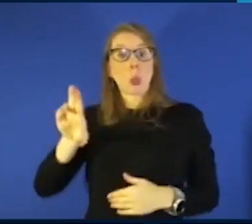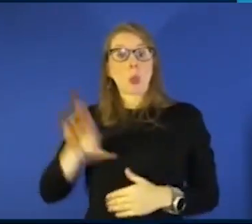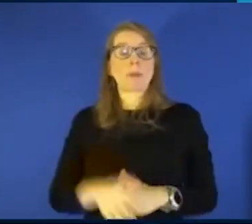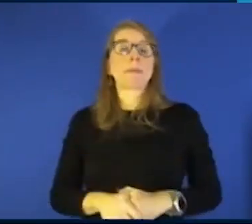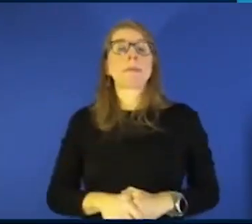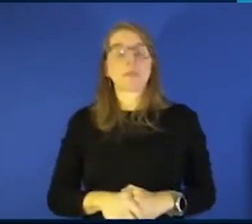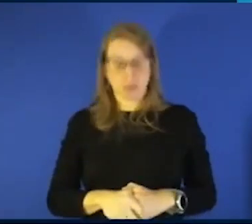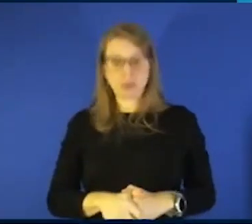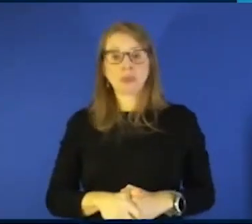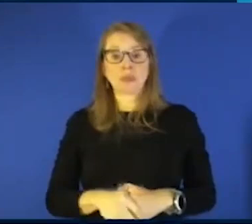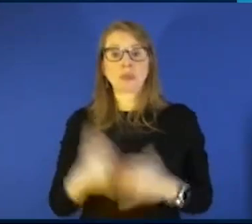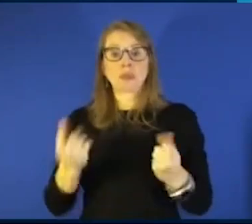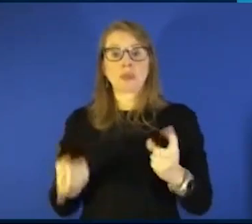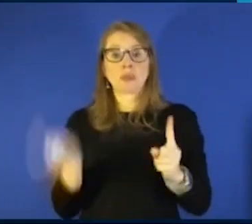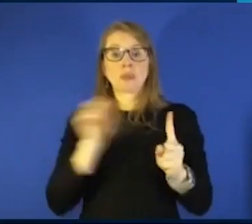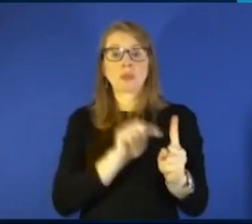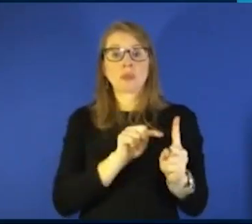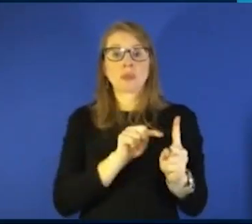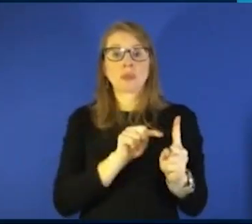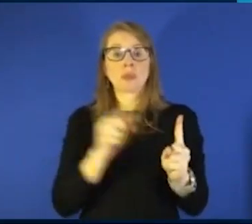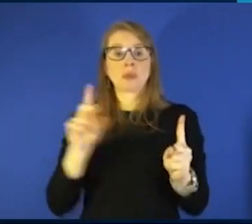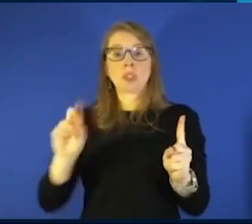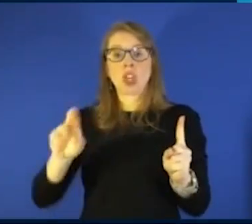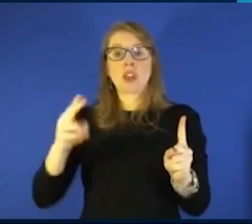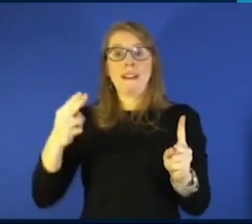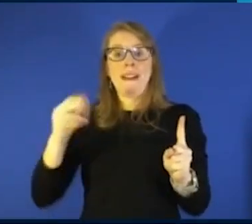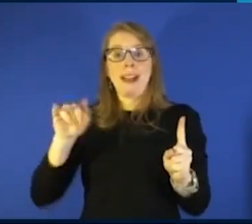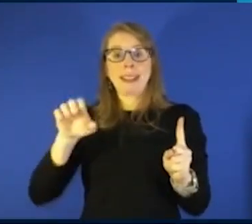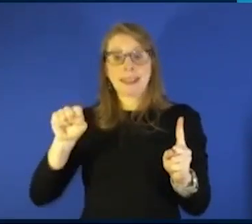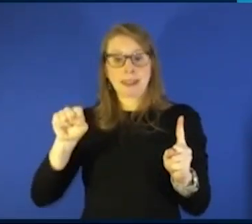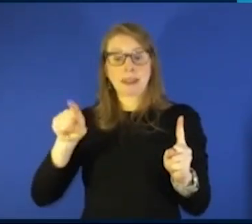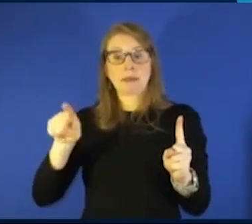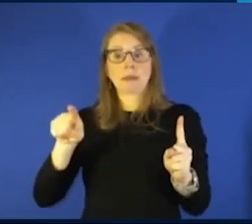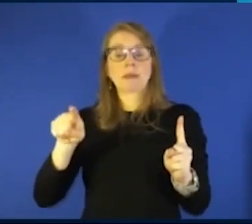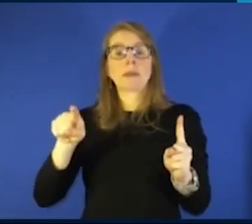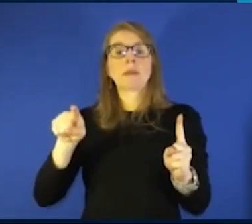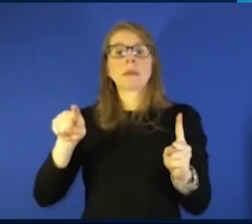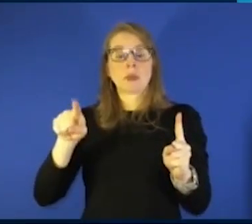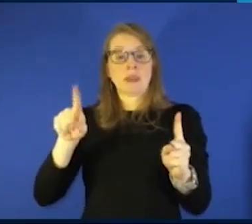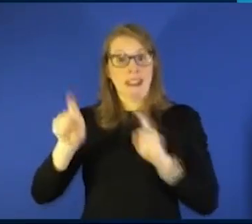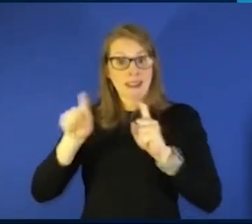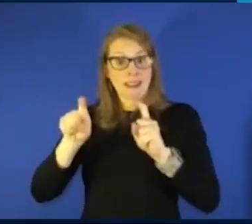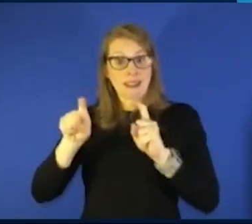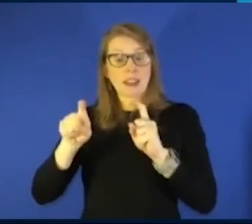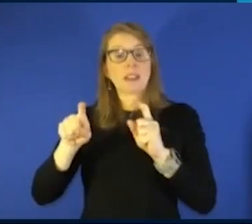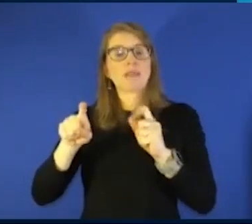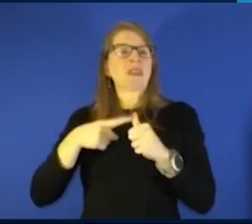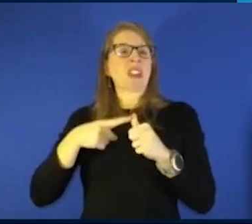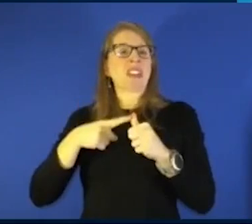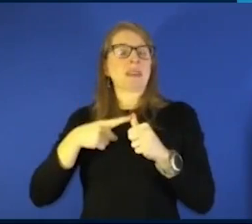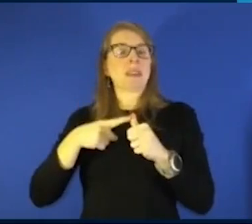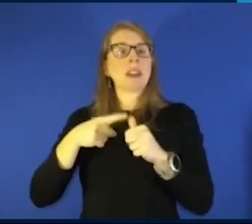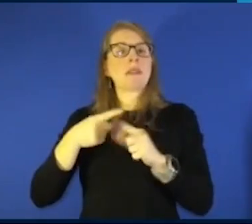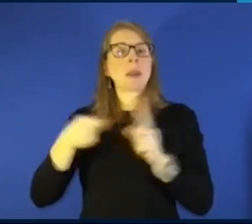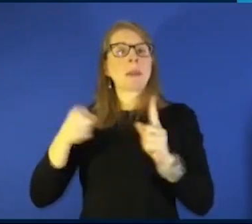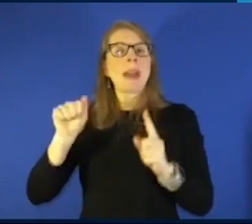go back to Dr. Hayes because we were asking you initially from Advent Health,